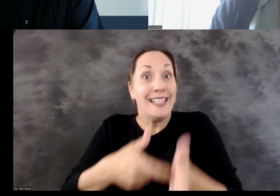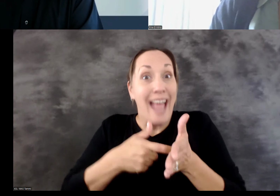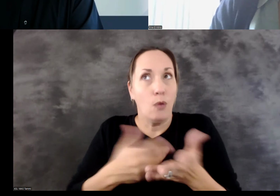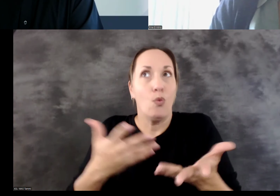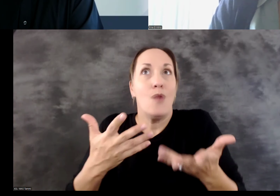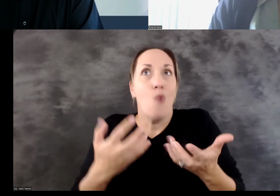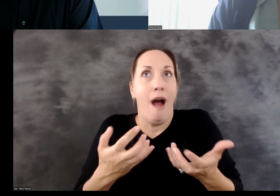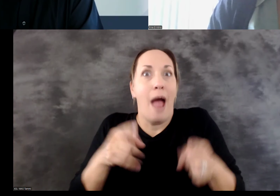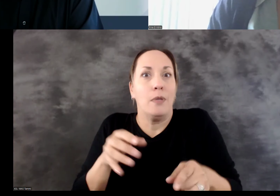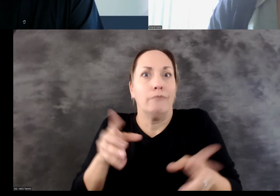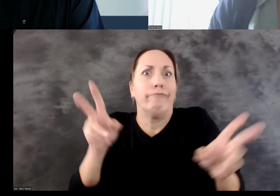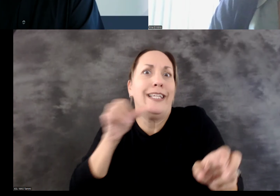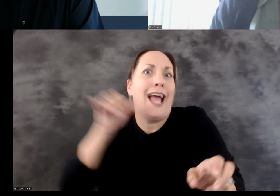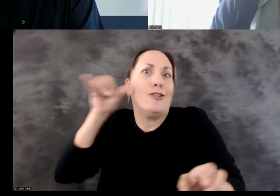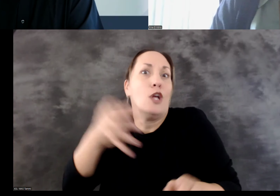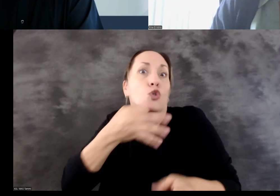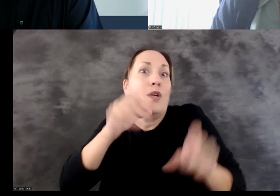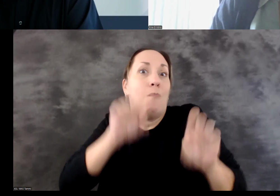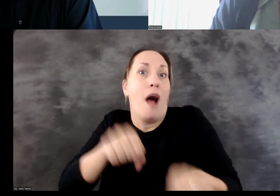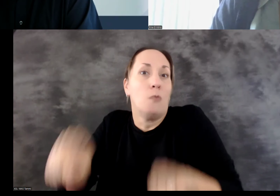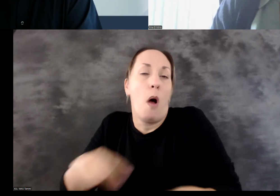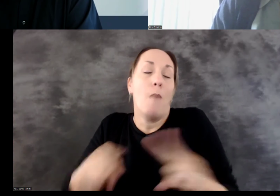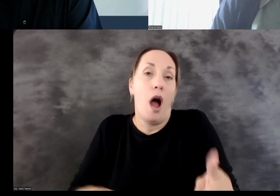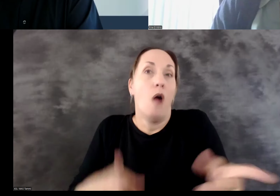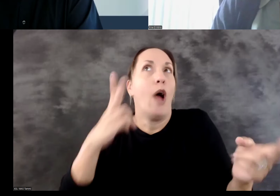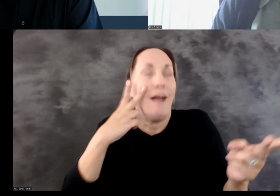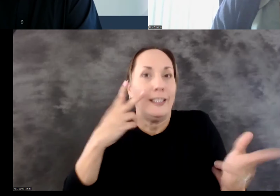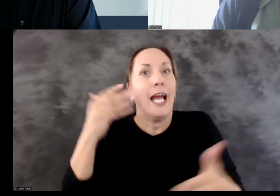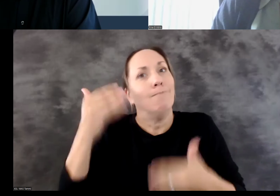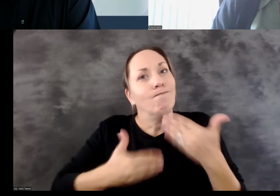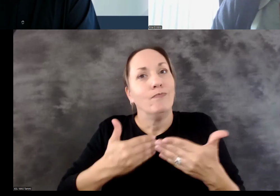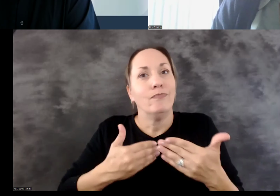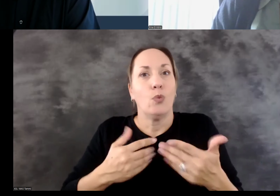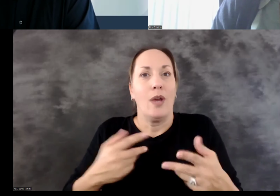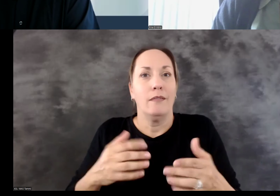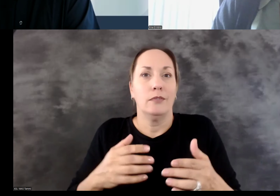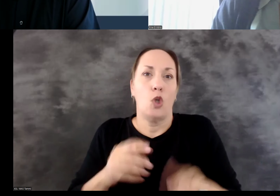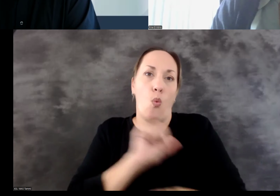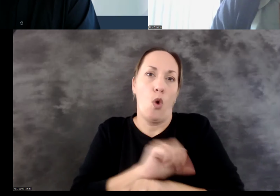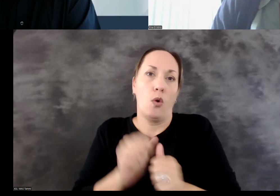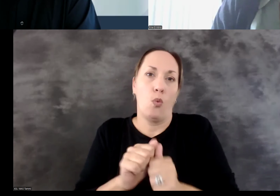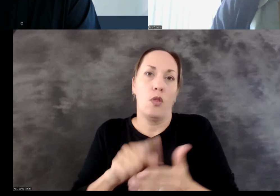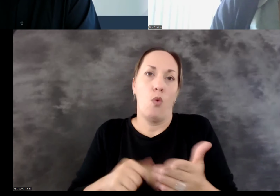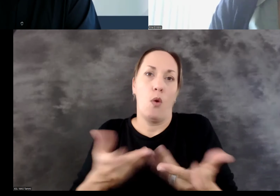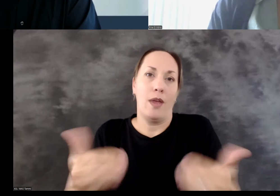yesterday. But we're just going to have to work through it with what we got. Thank